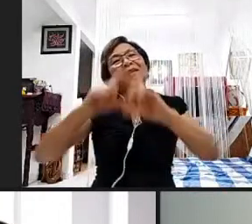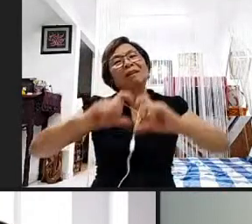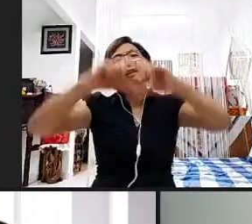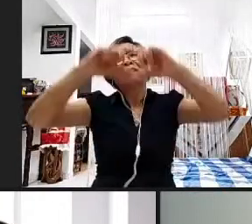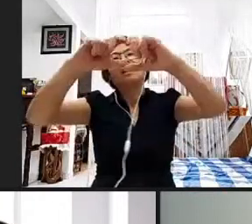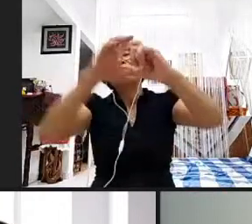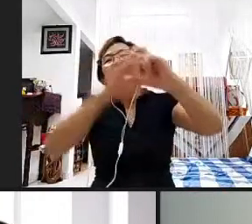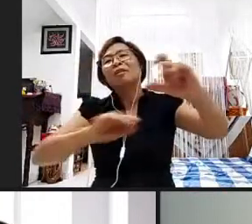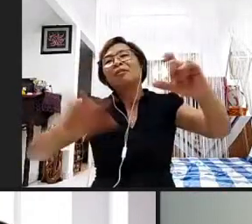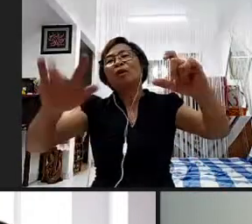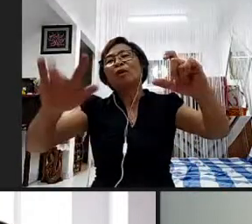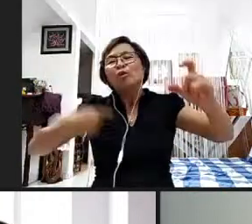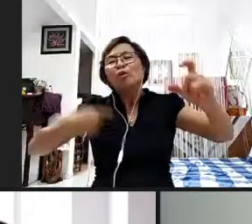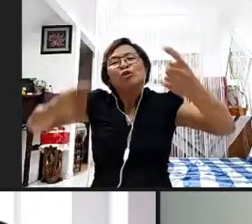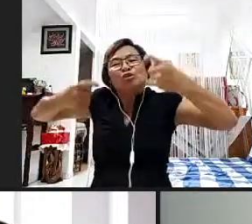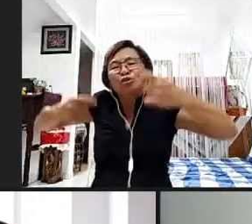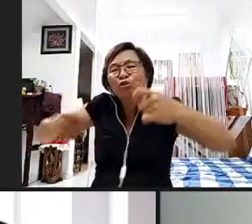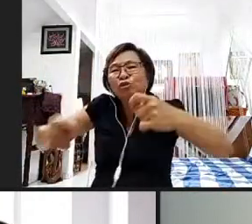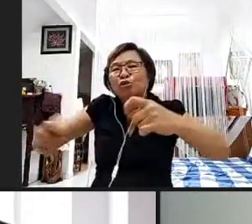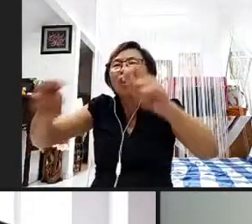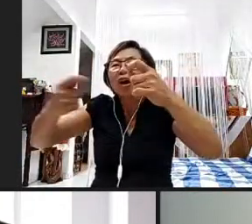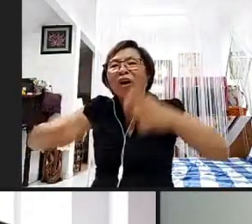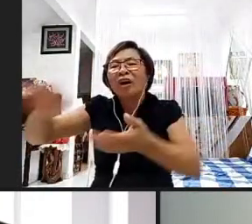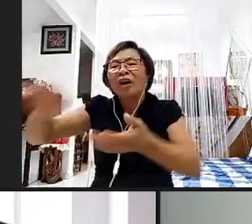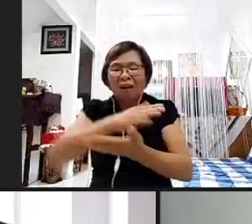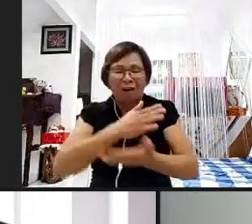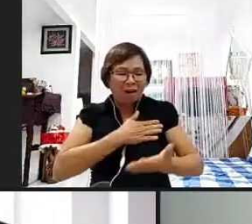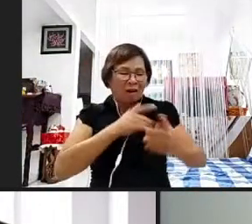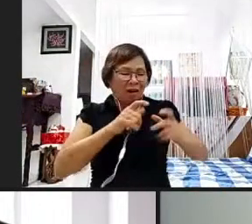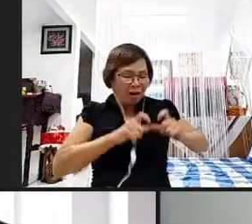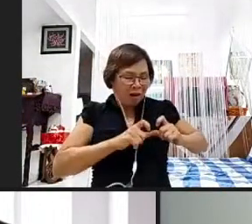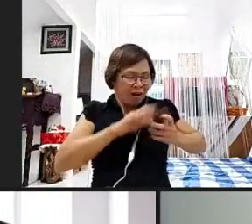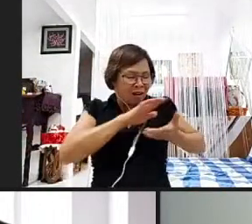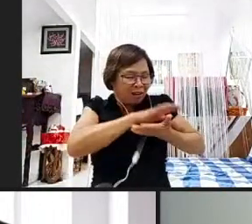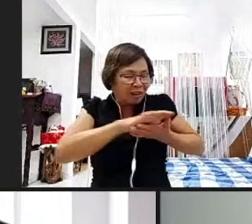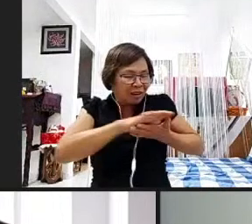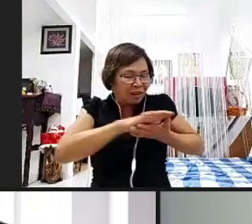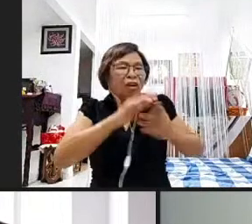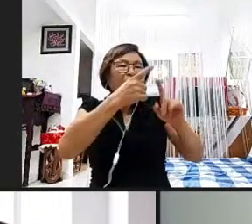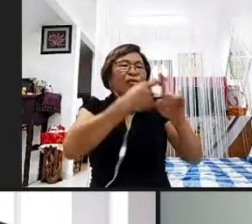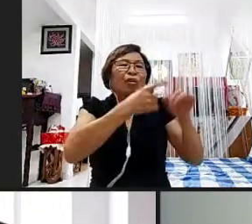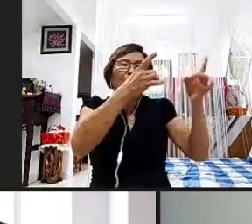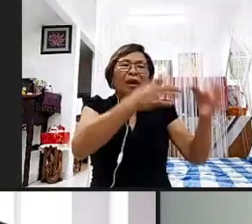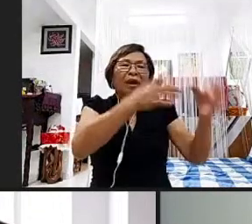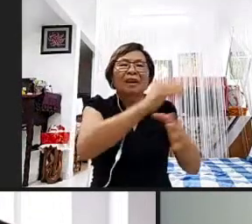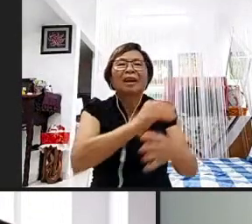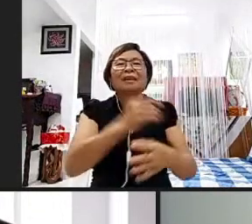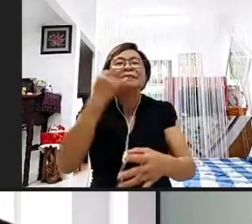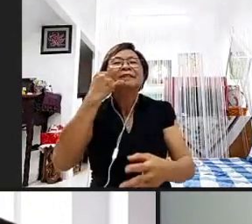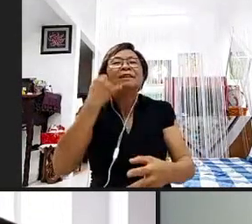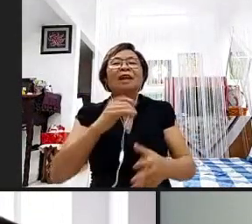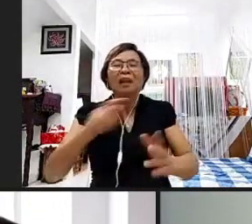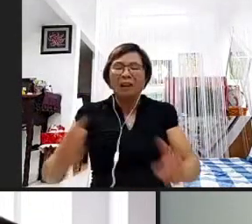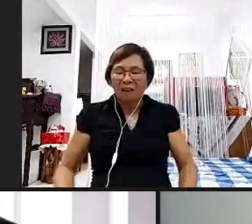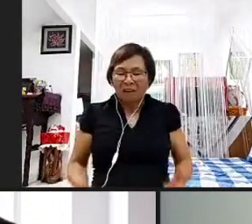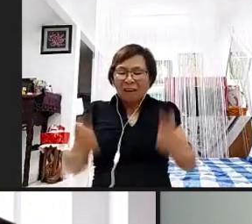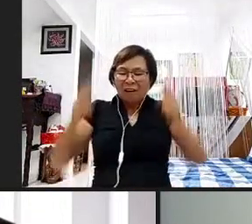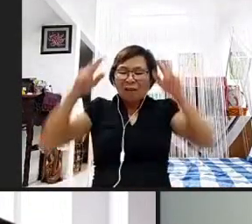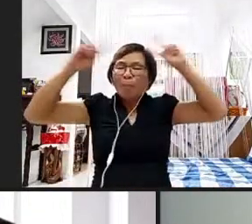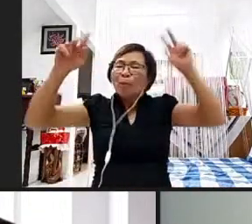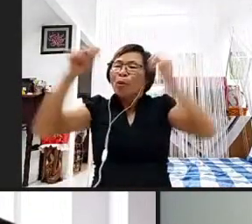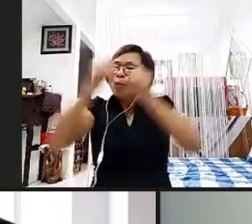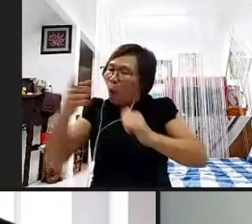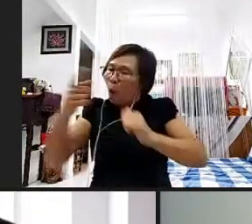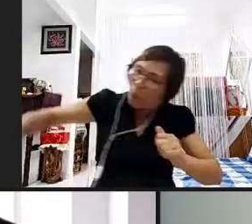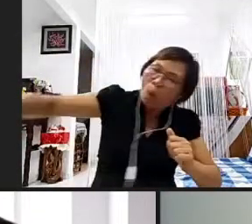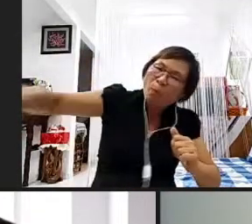shall strive to cleanse our heart from hate and envy and live in harmony with all people. We shall